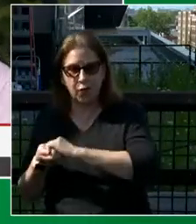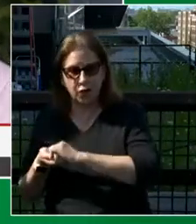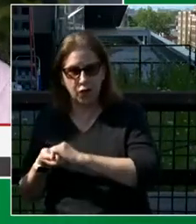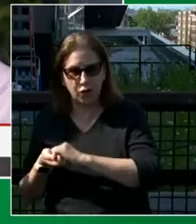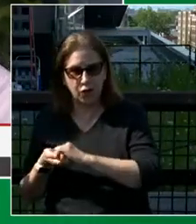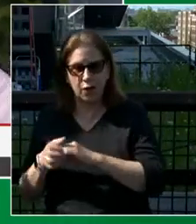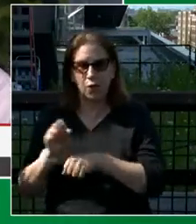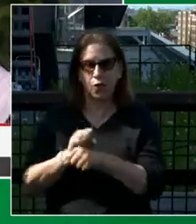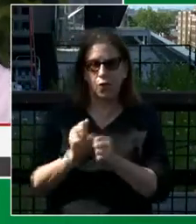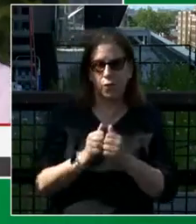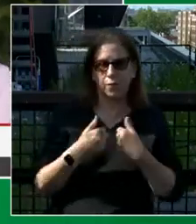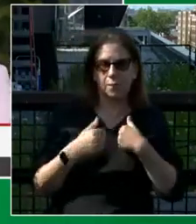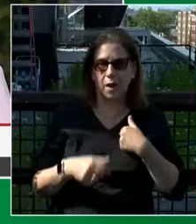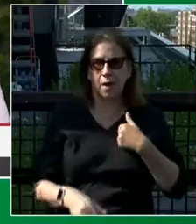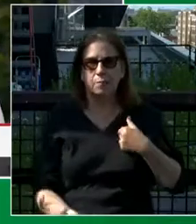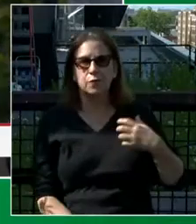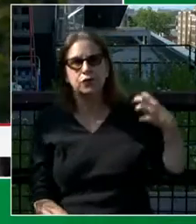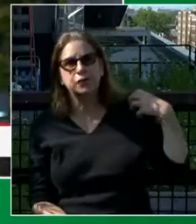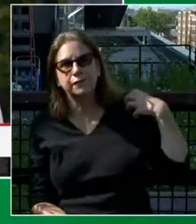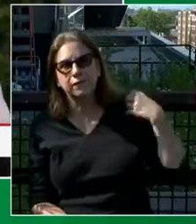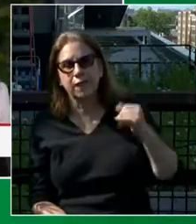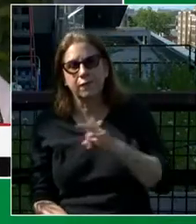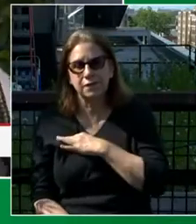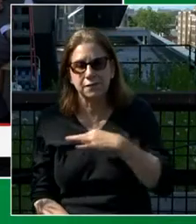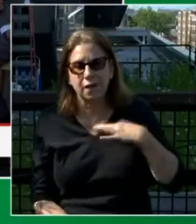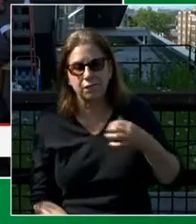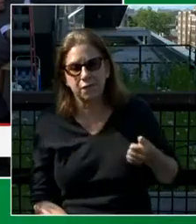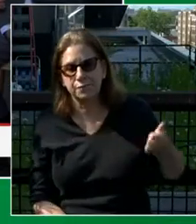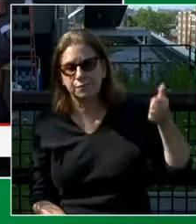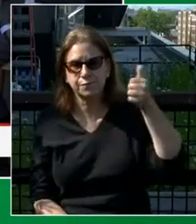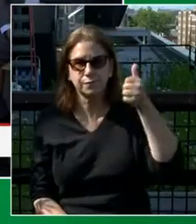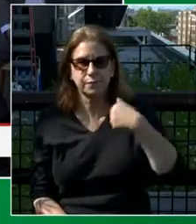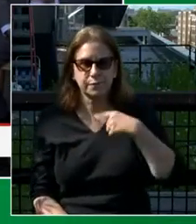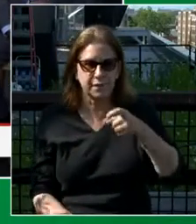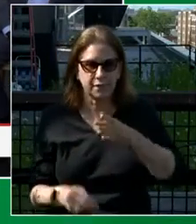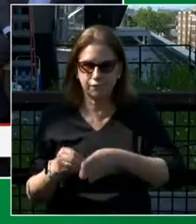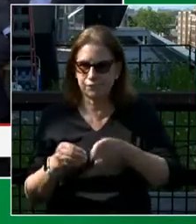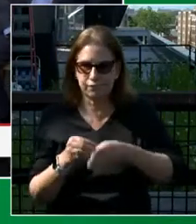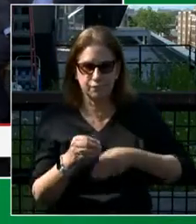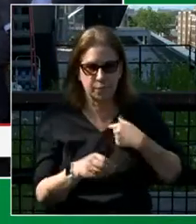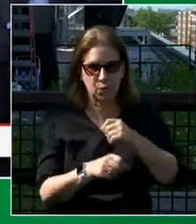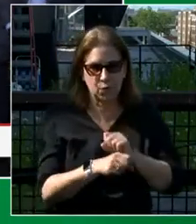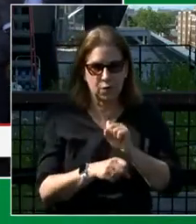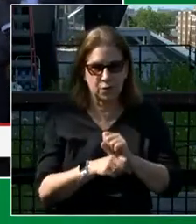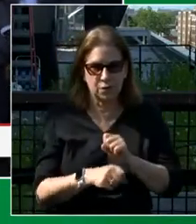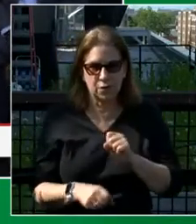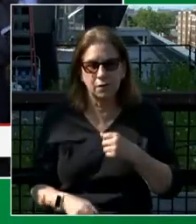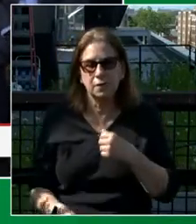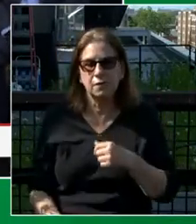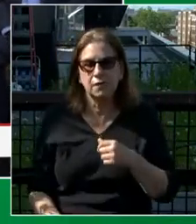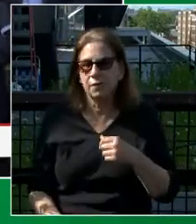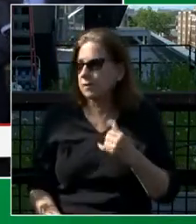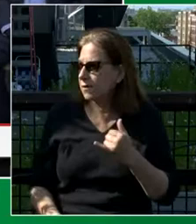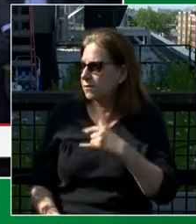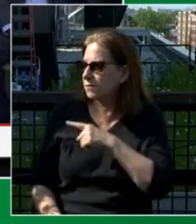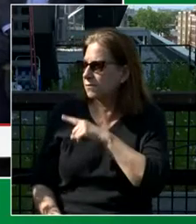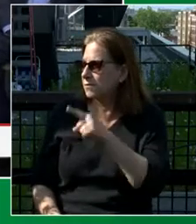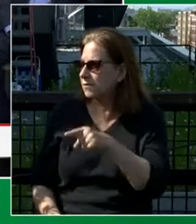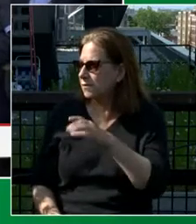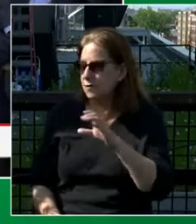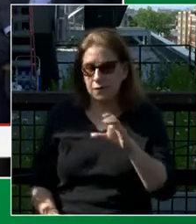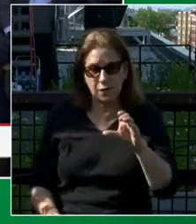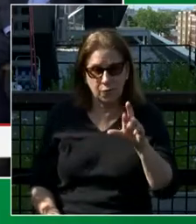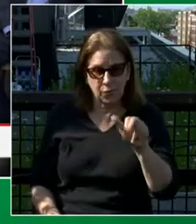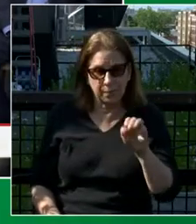what I need to get done. Okay. I would also say redefining the word team. So I know you asked it